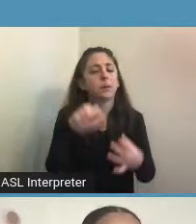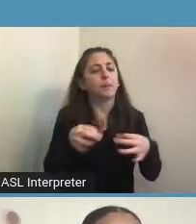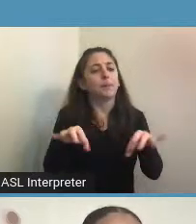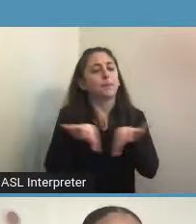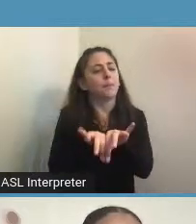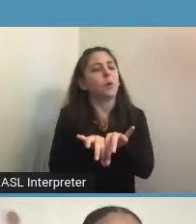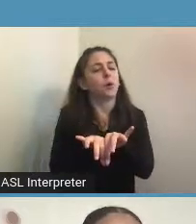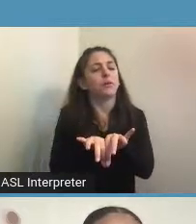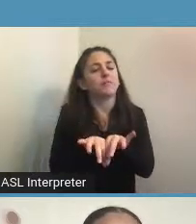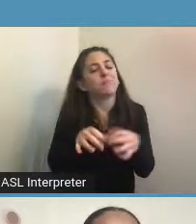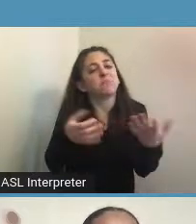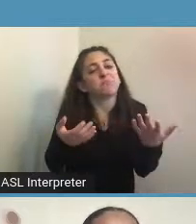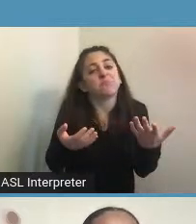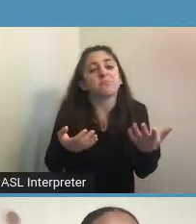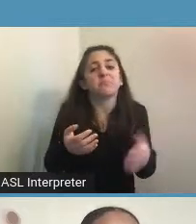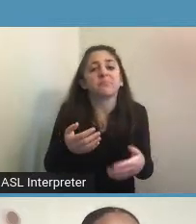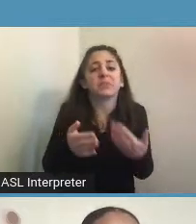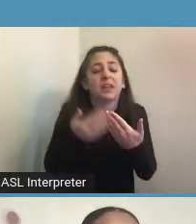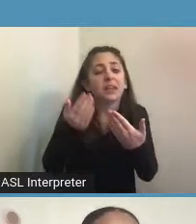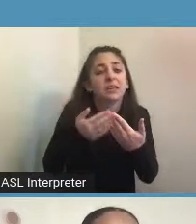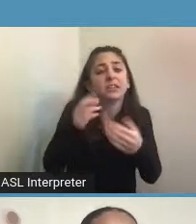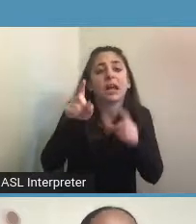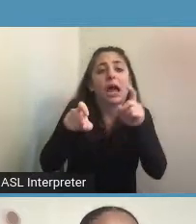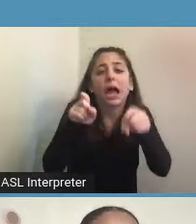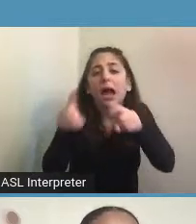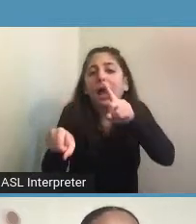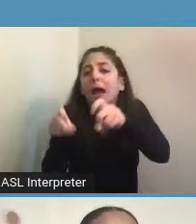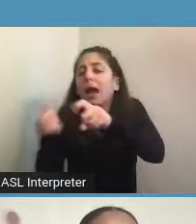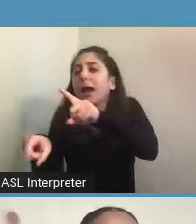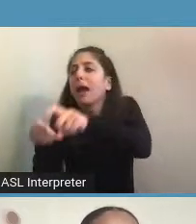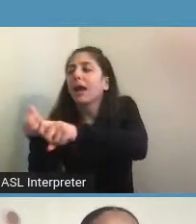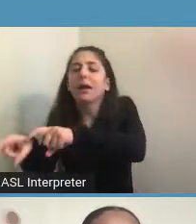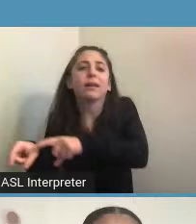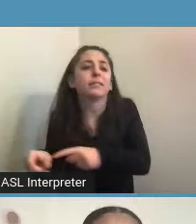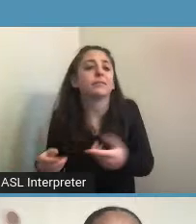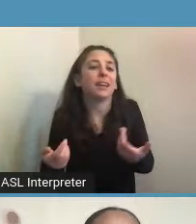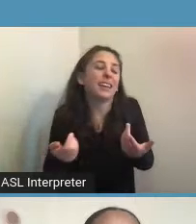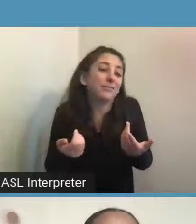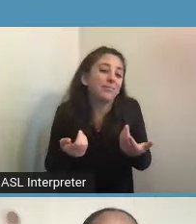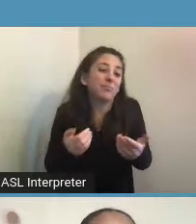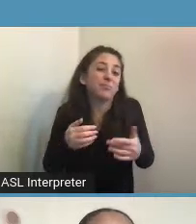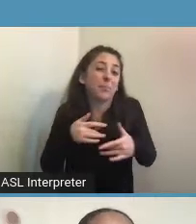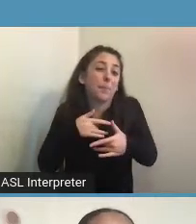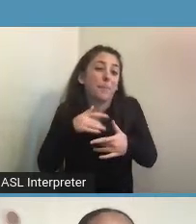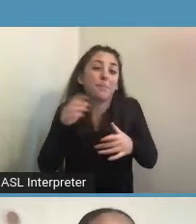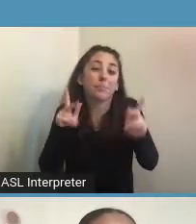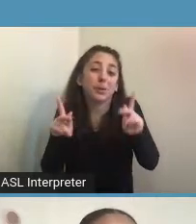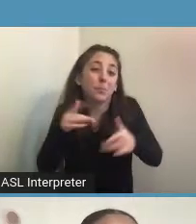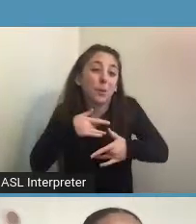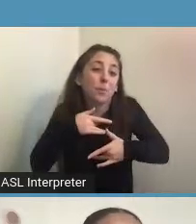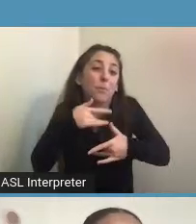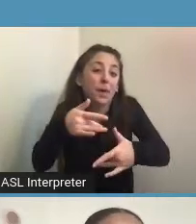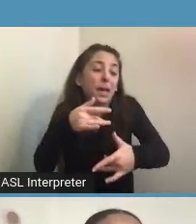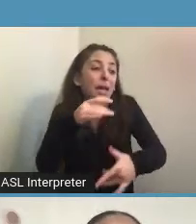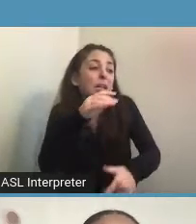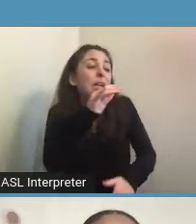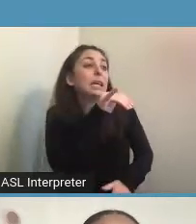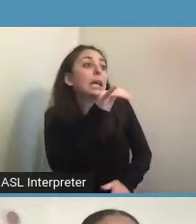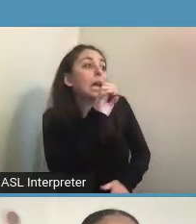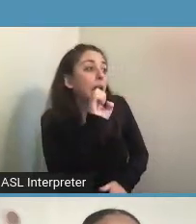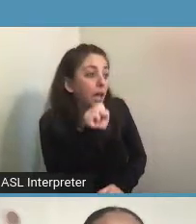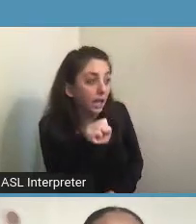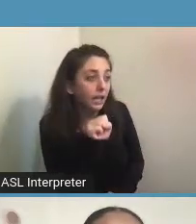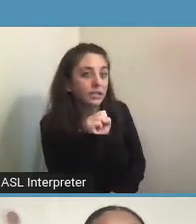hurt anybody to ask, and 9 times out of 10 people will say yes. And if they say yes and they forget, they'll